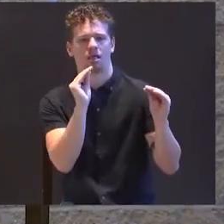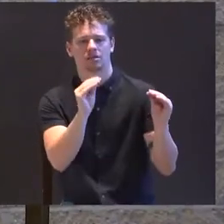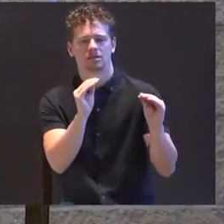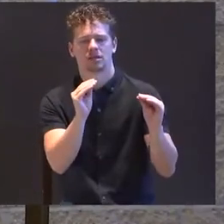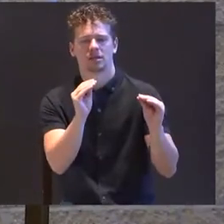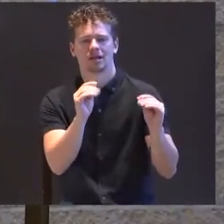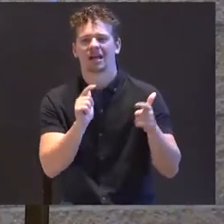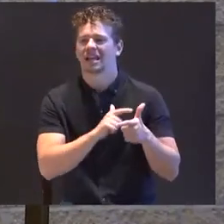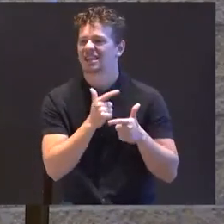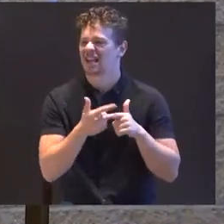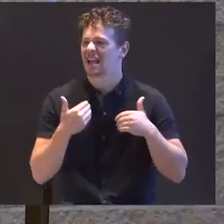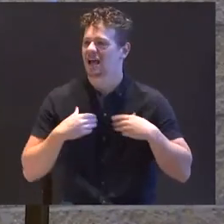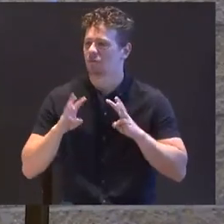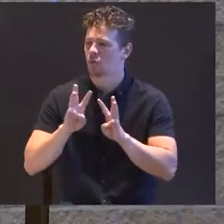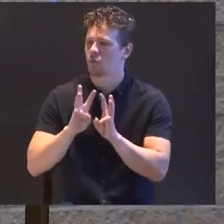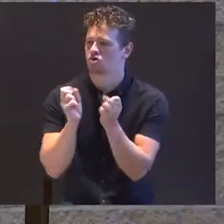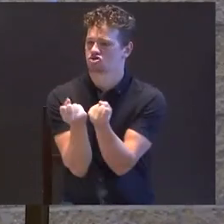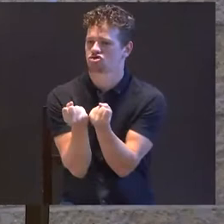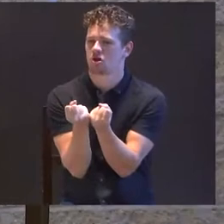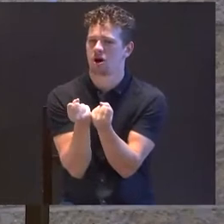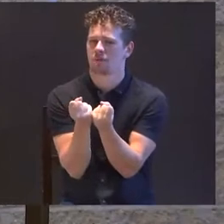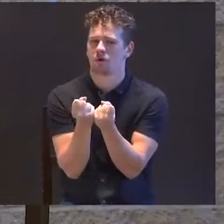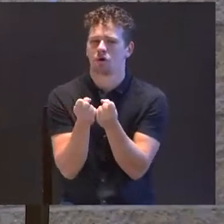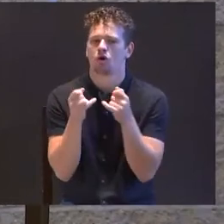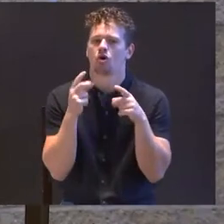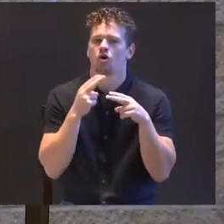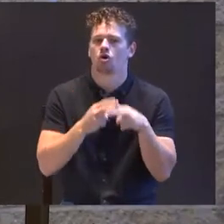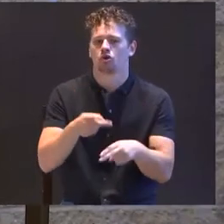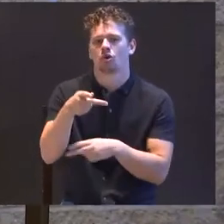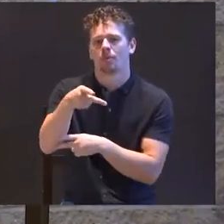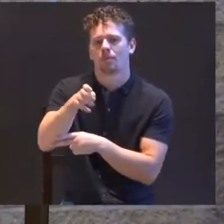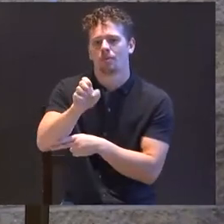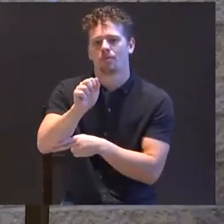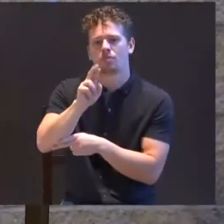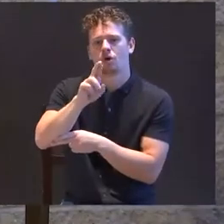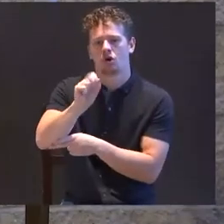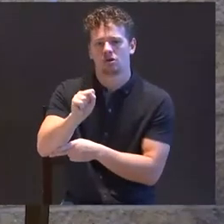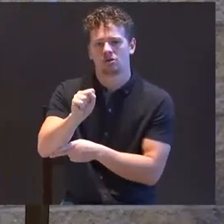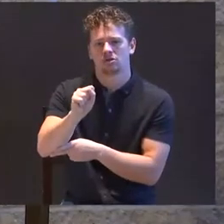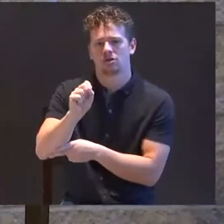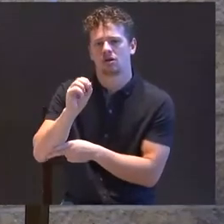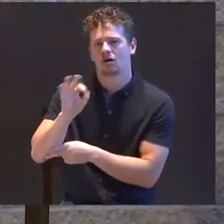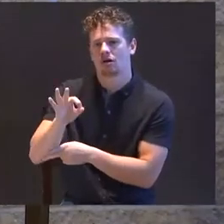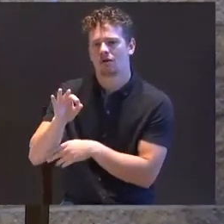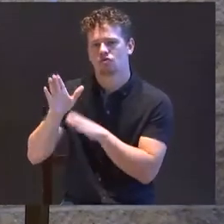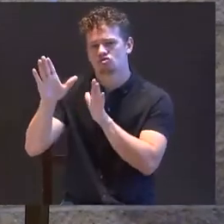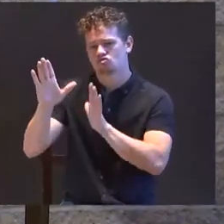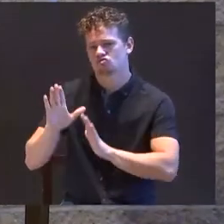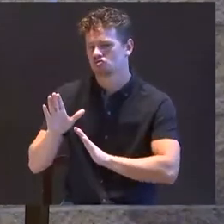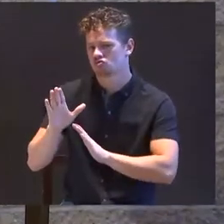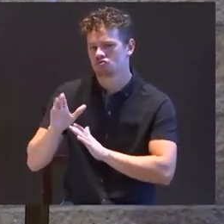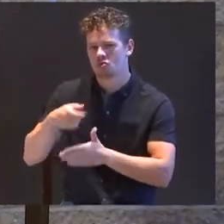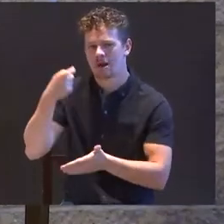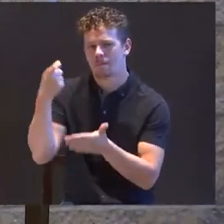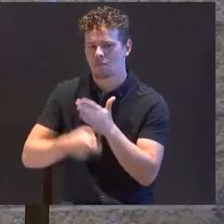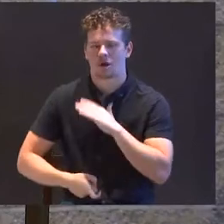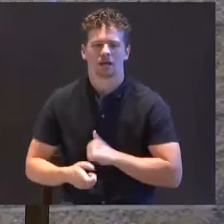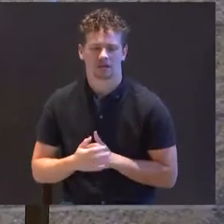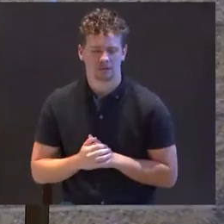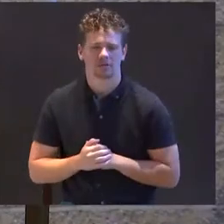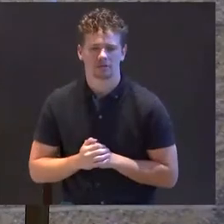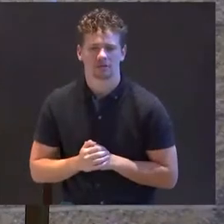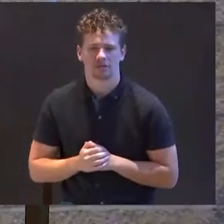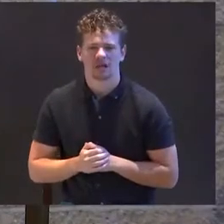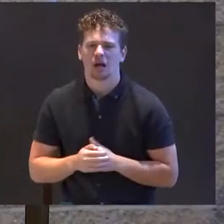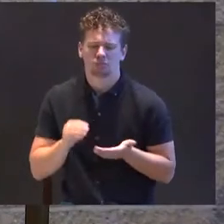afternoon workshop called Pearls of Great Price at 1:30 here in the sanctuary. So please put that on your calendar. It's